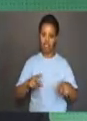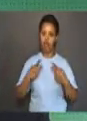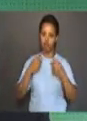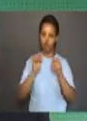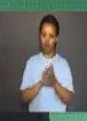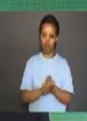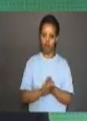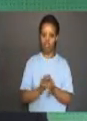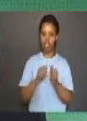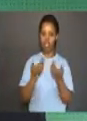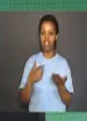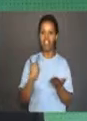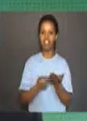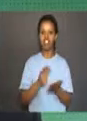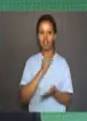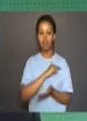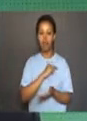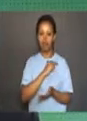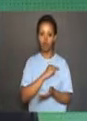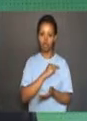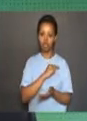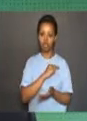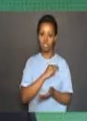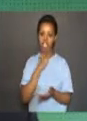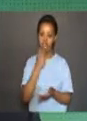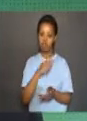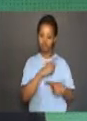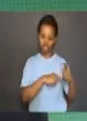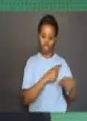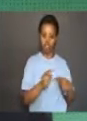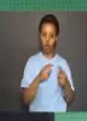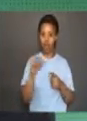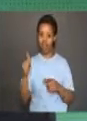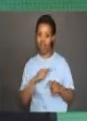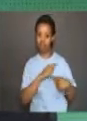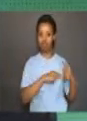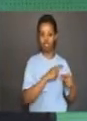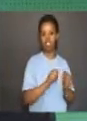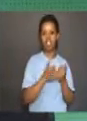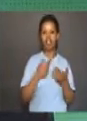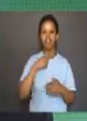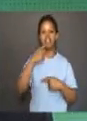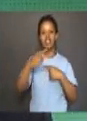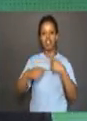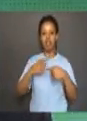how traits could be passed on from one generation to